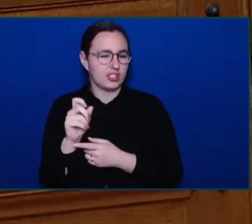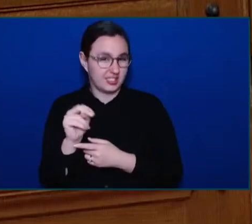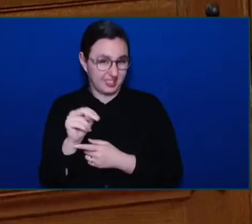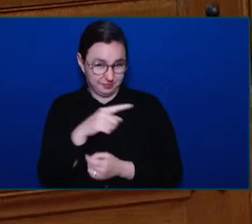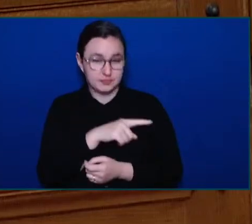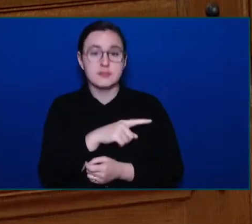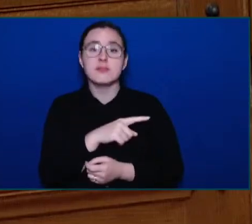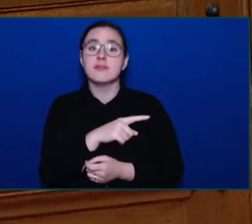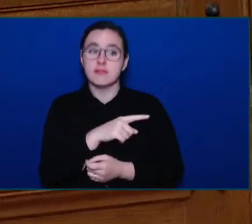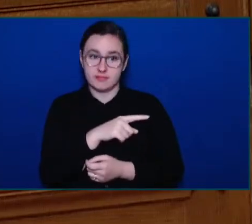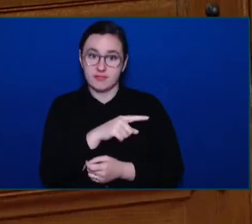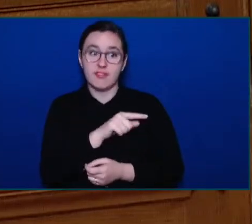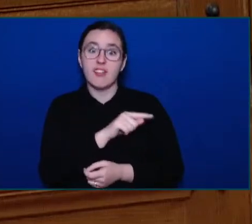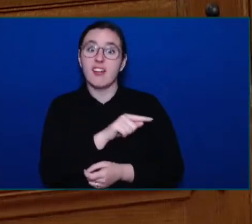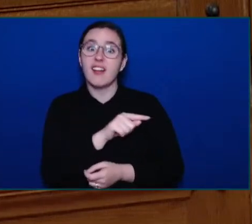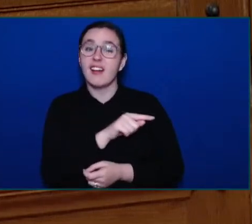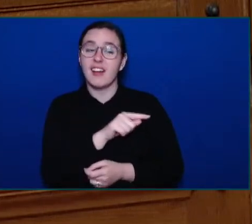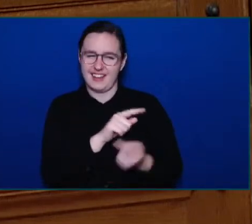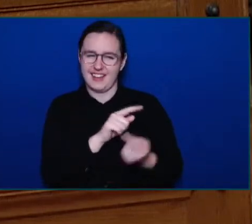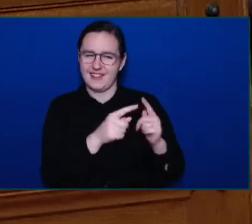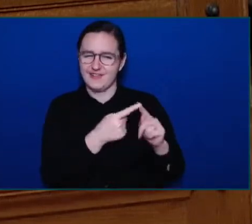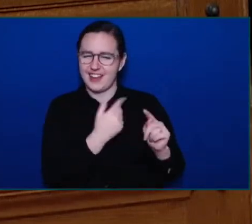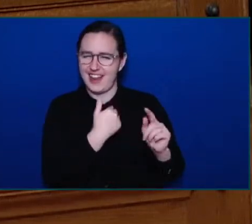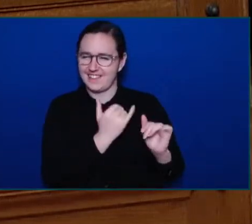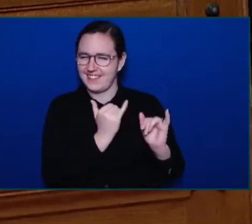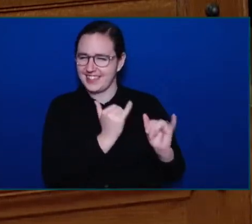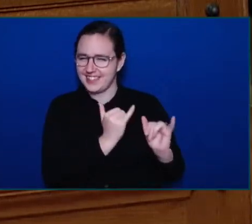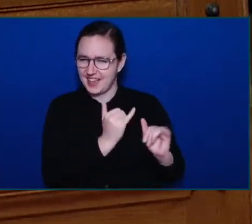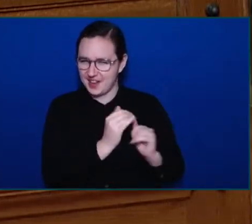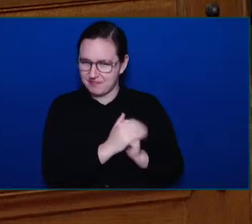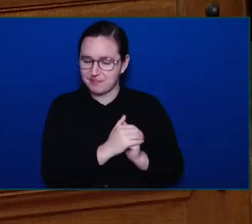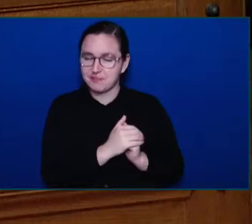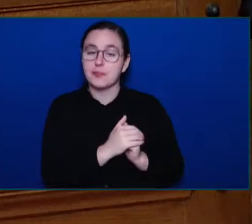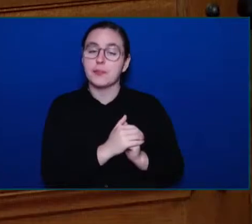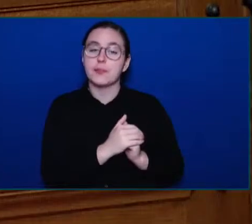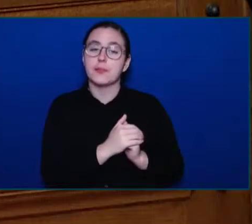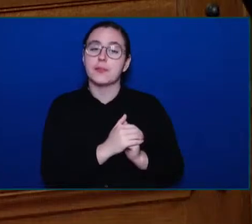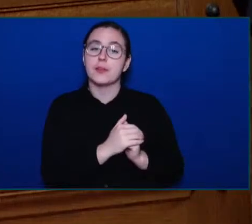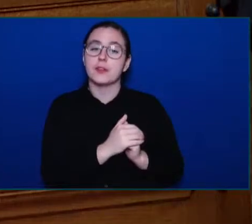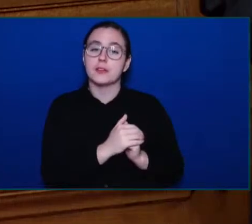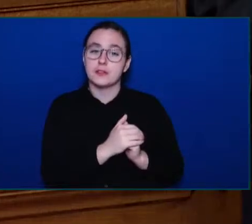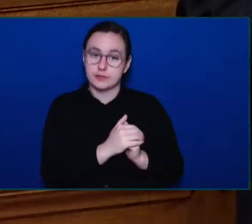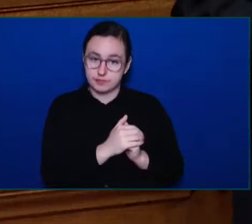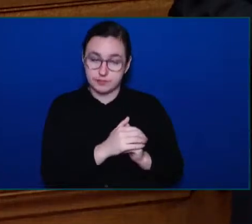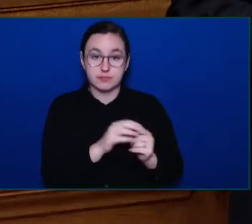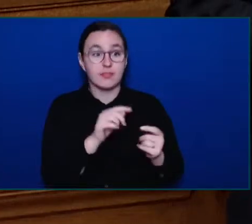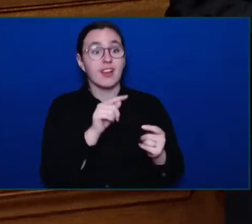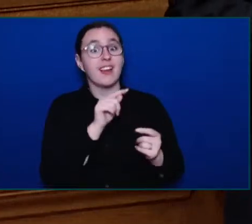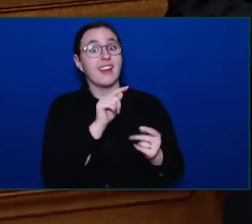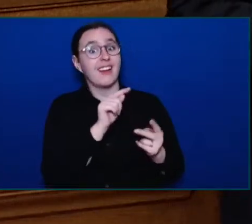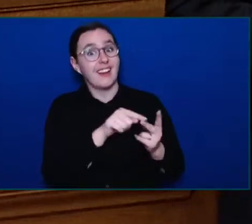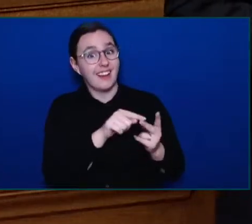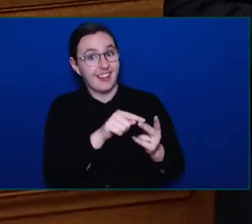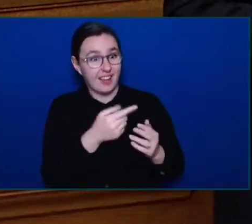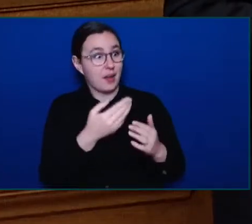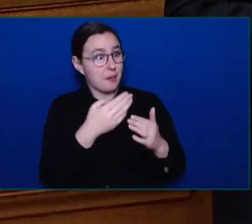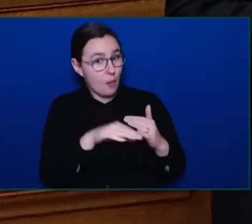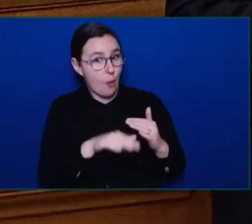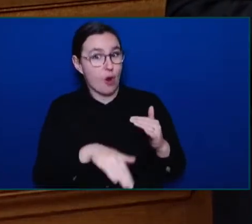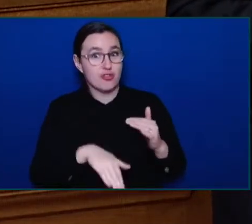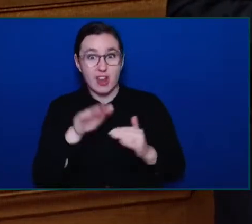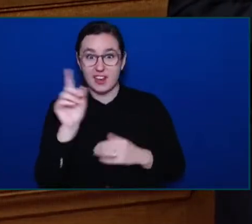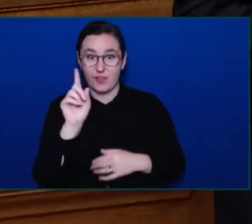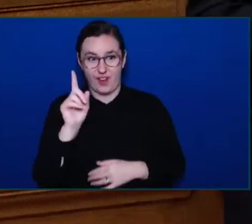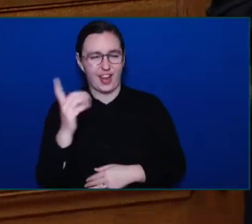We also Kathy was born and raised in Chilliwack, and so we had a lovely discussion about shakes, shingles, and